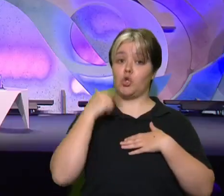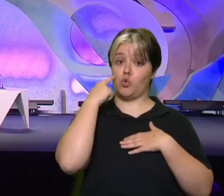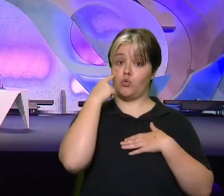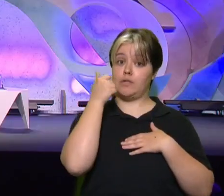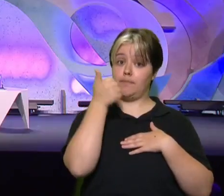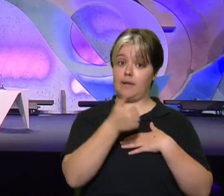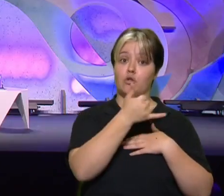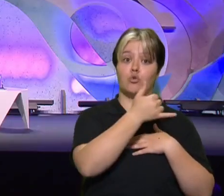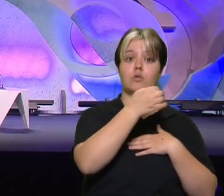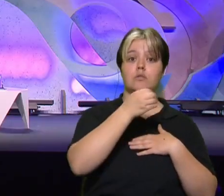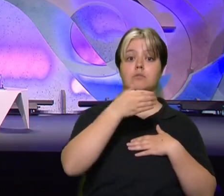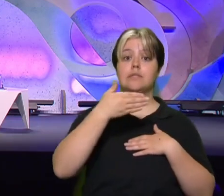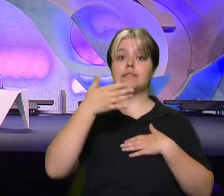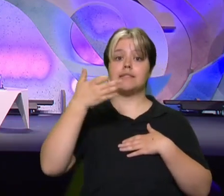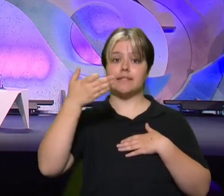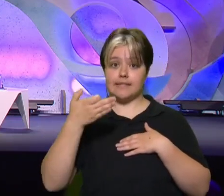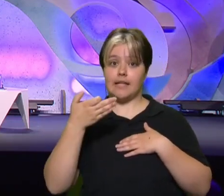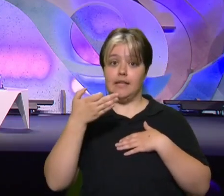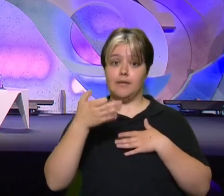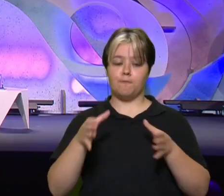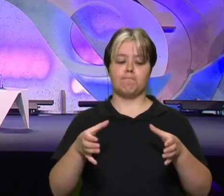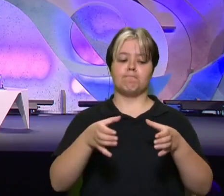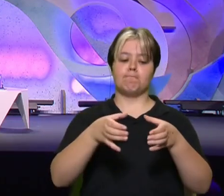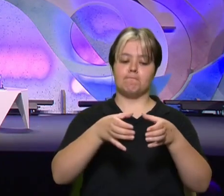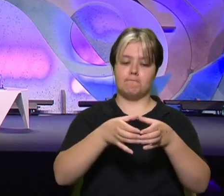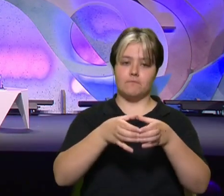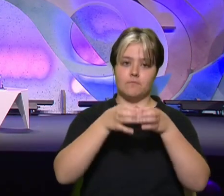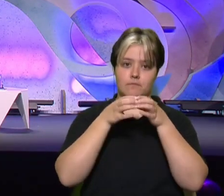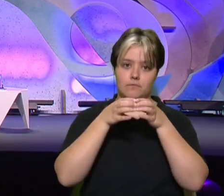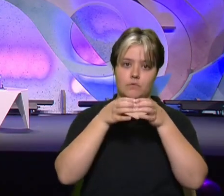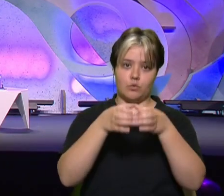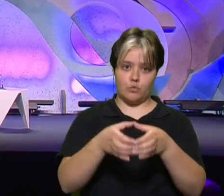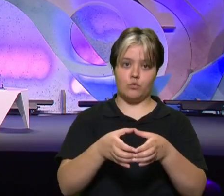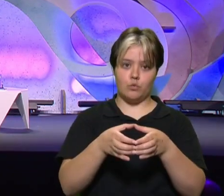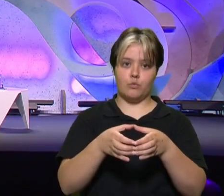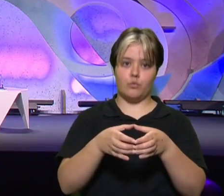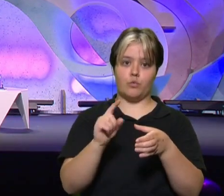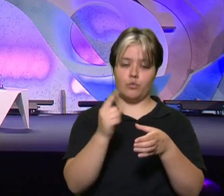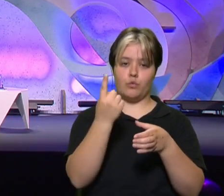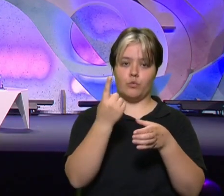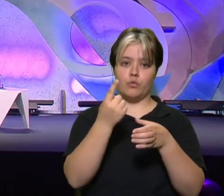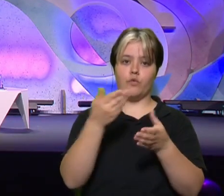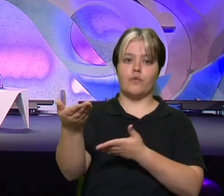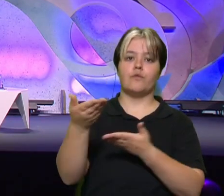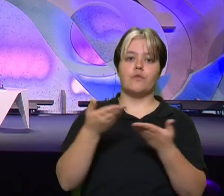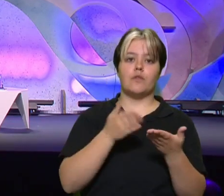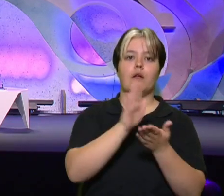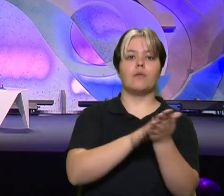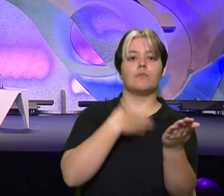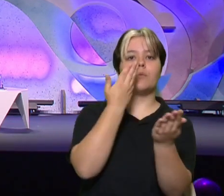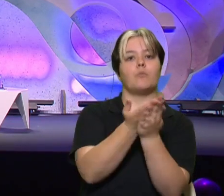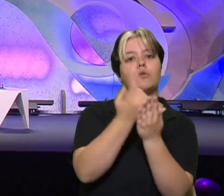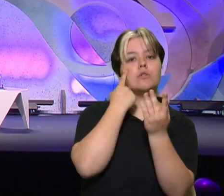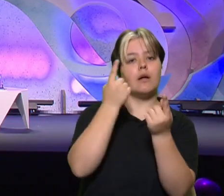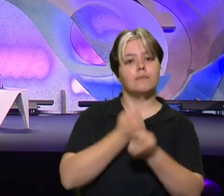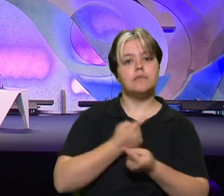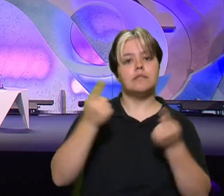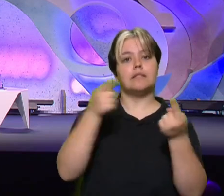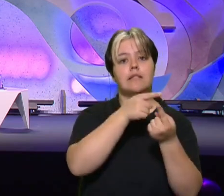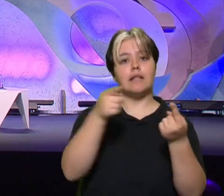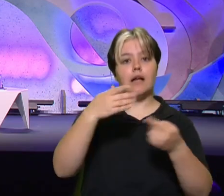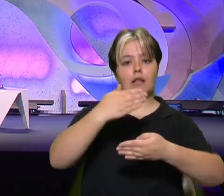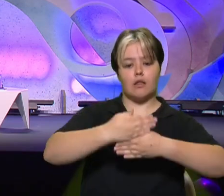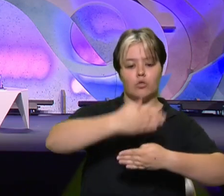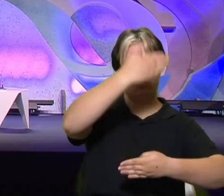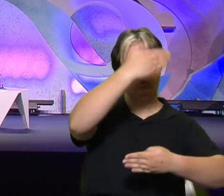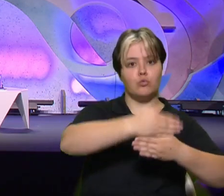well. In 2017, the Vinci group, the Paul Actions belongs to, I was invited to put forward a proposal